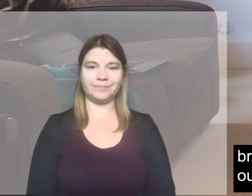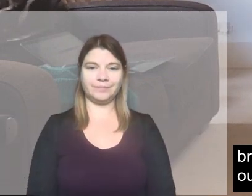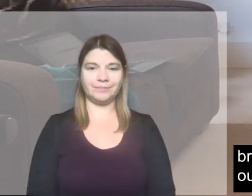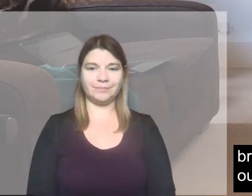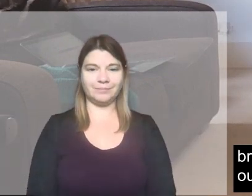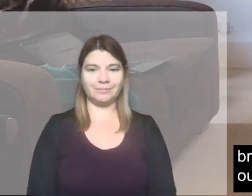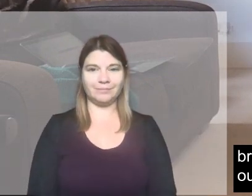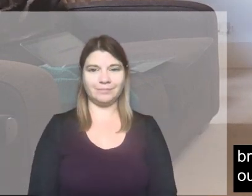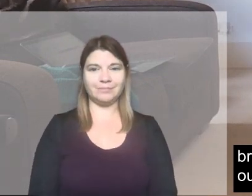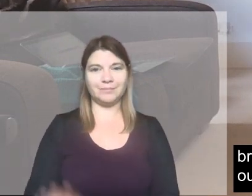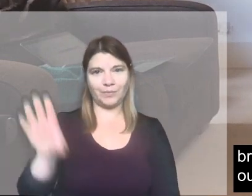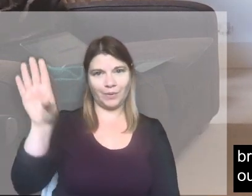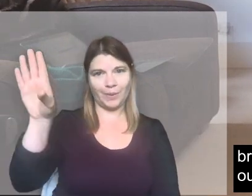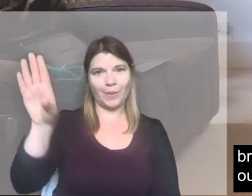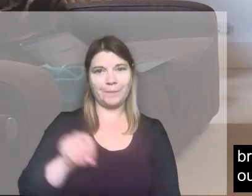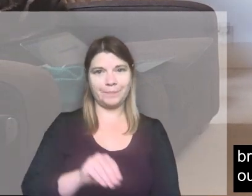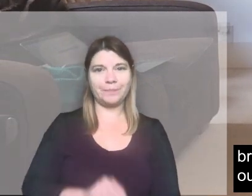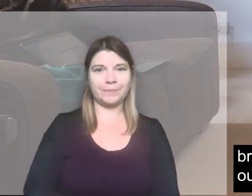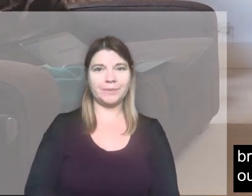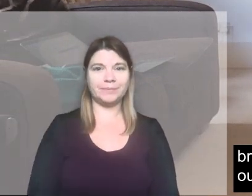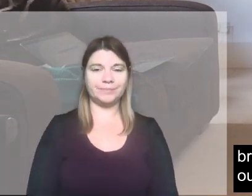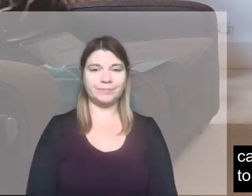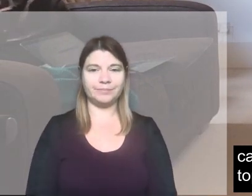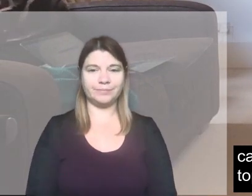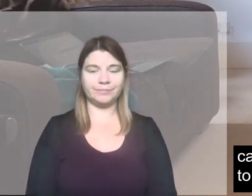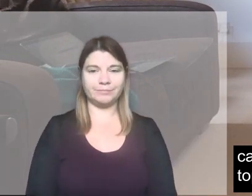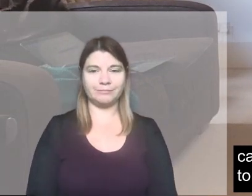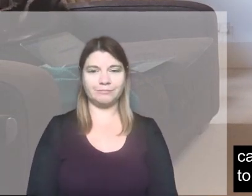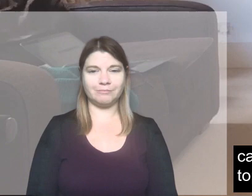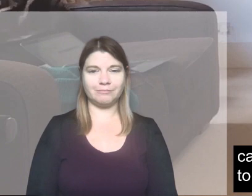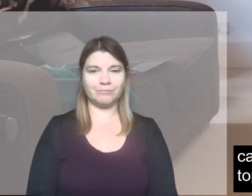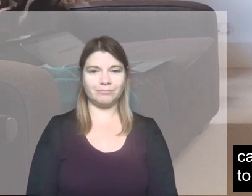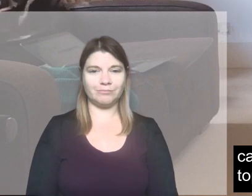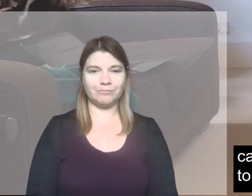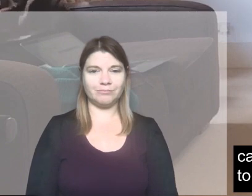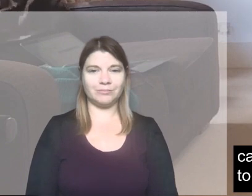our body and down our legs as far as we can reach.